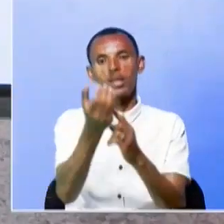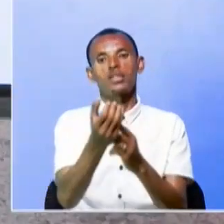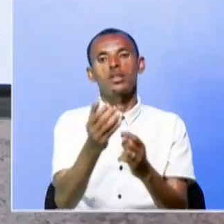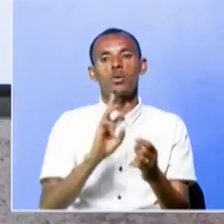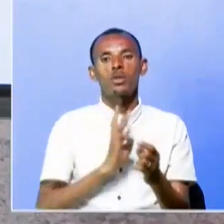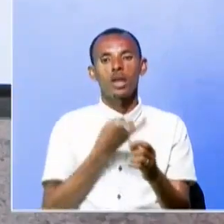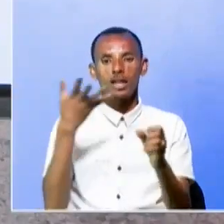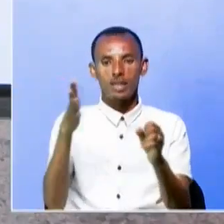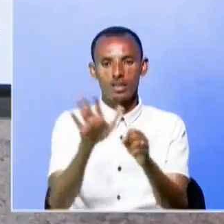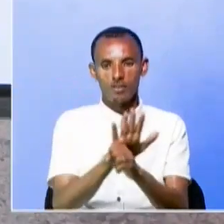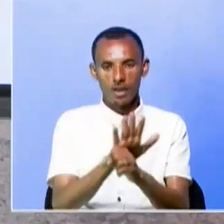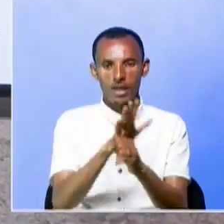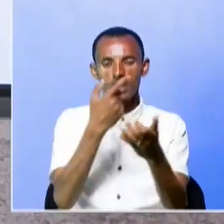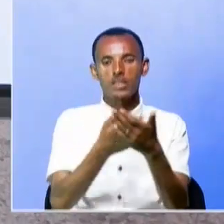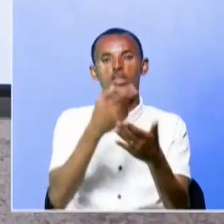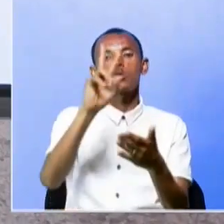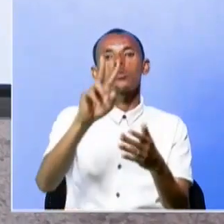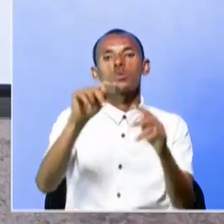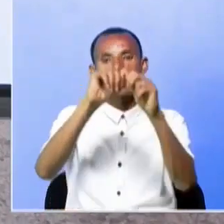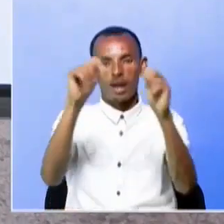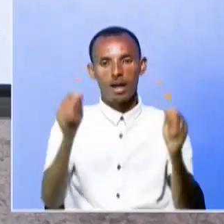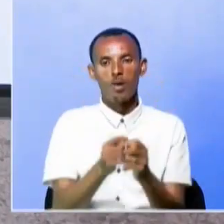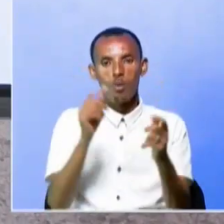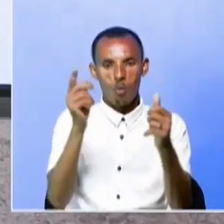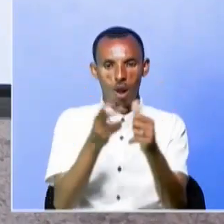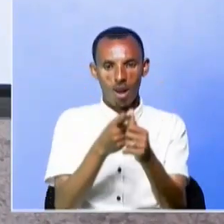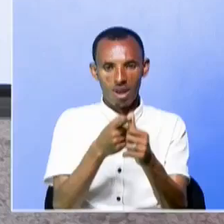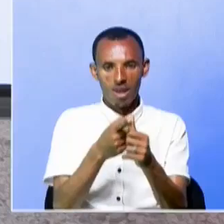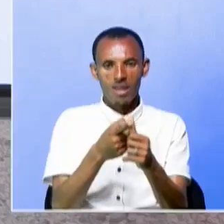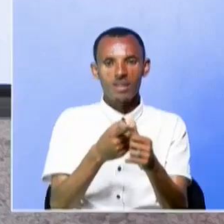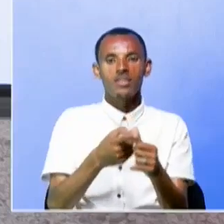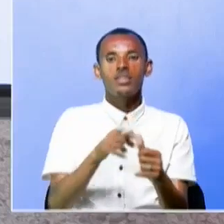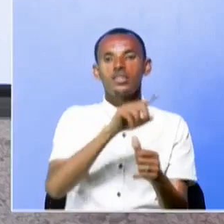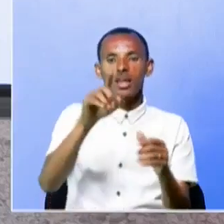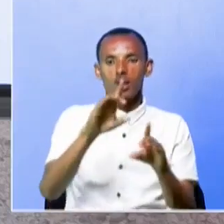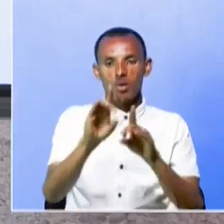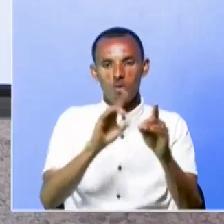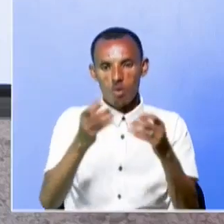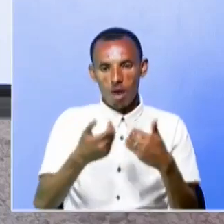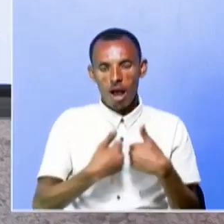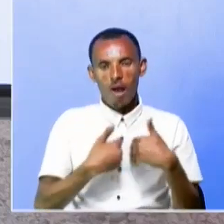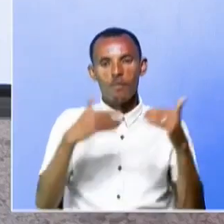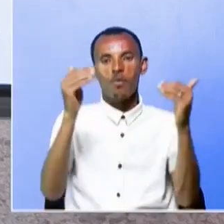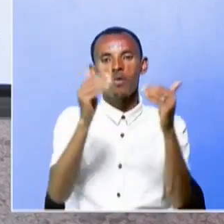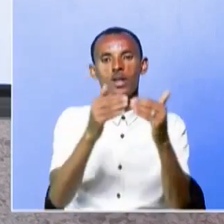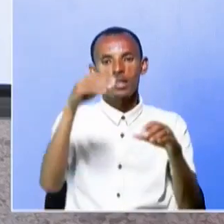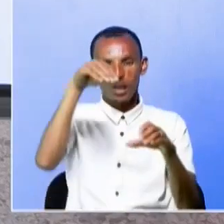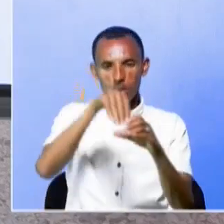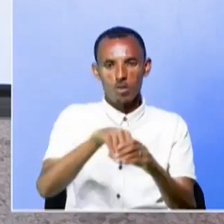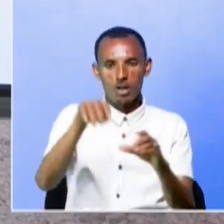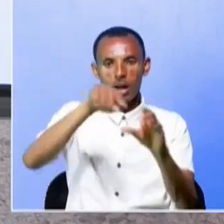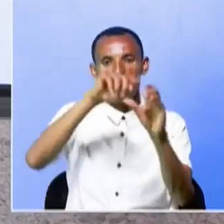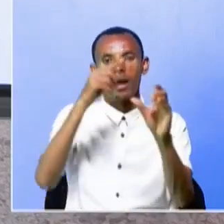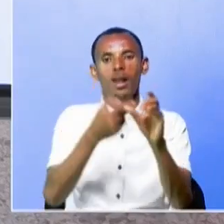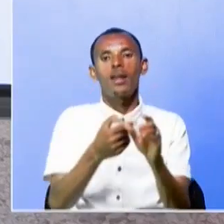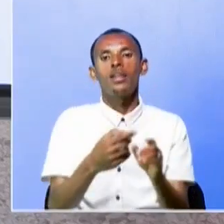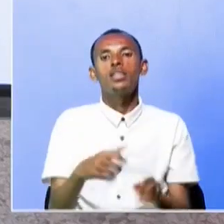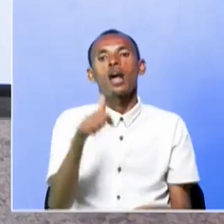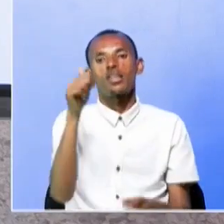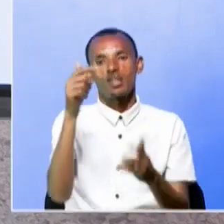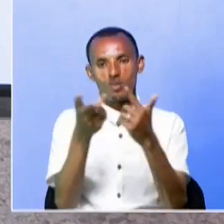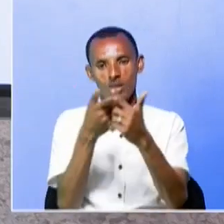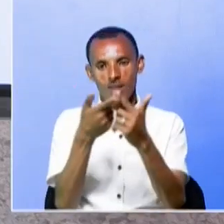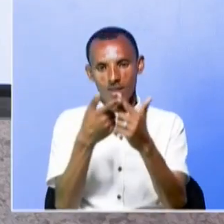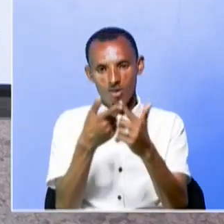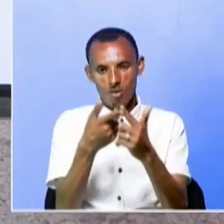are satisfied in these two triangles. One is they do have congruent included angle. The other one